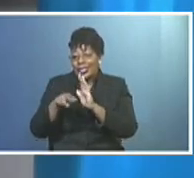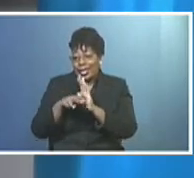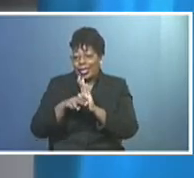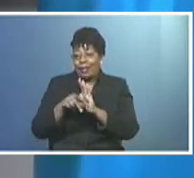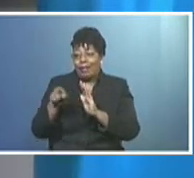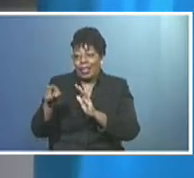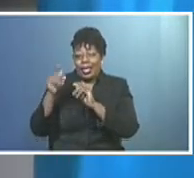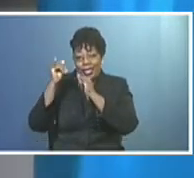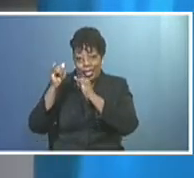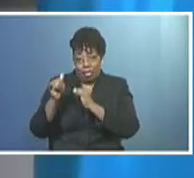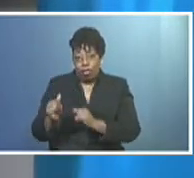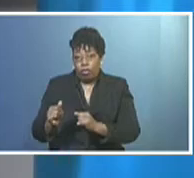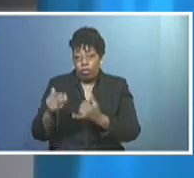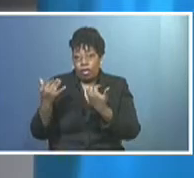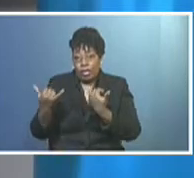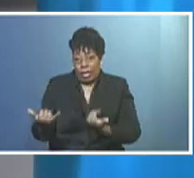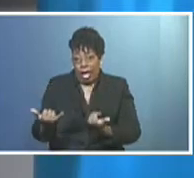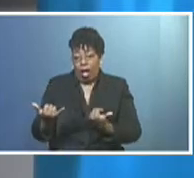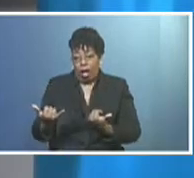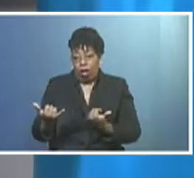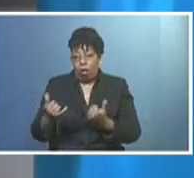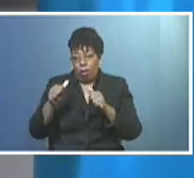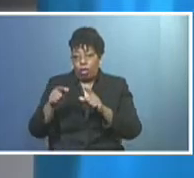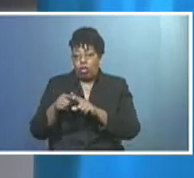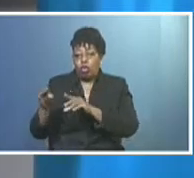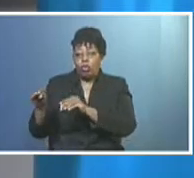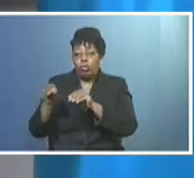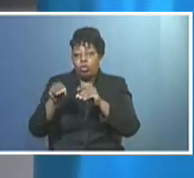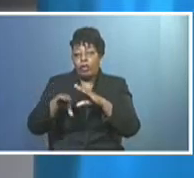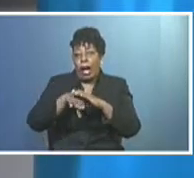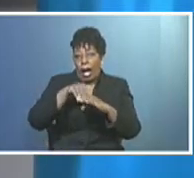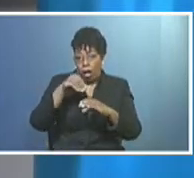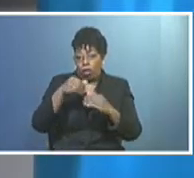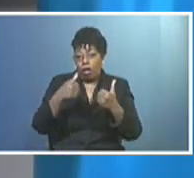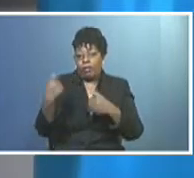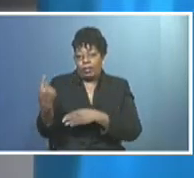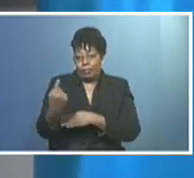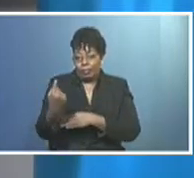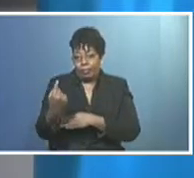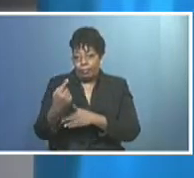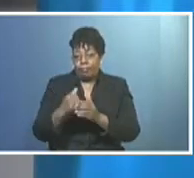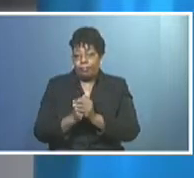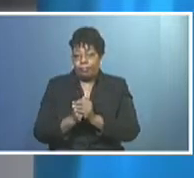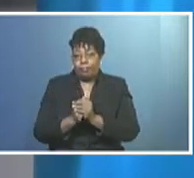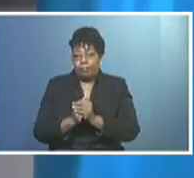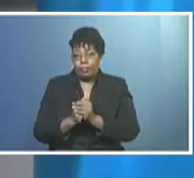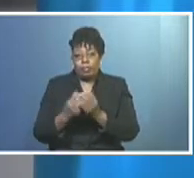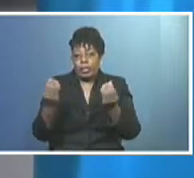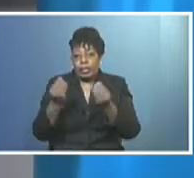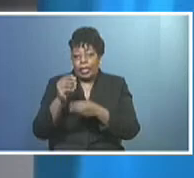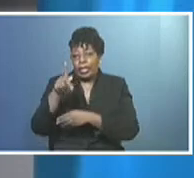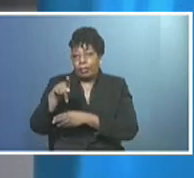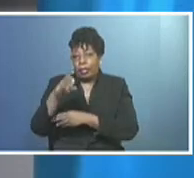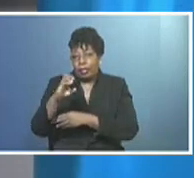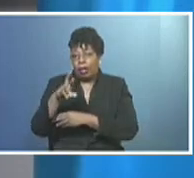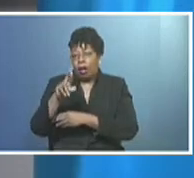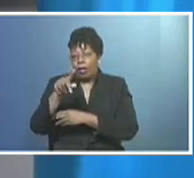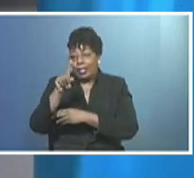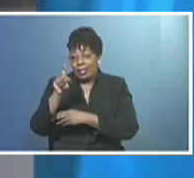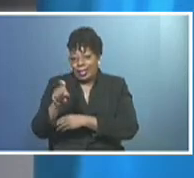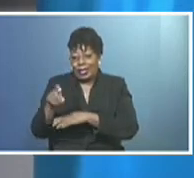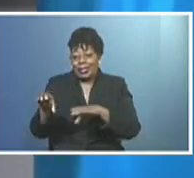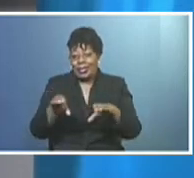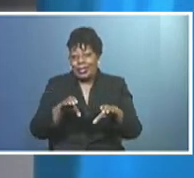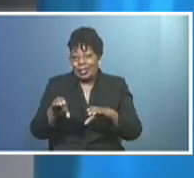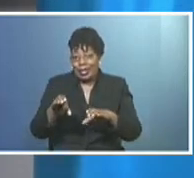the individual now have the ability to move out of isolation. But if no RT-PCR test is